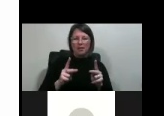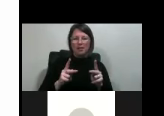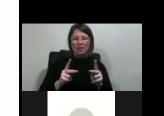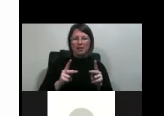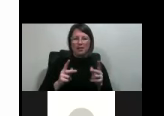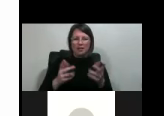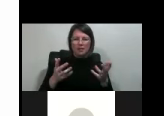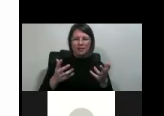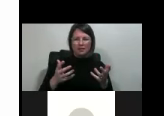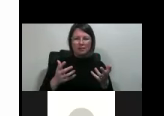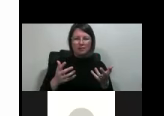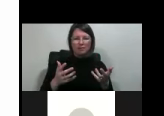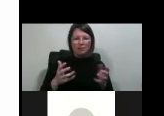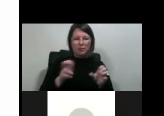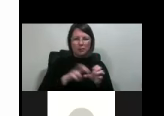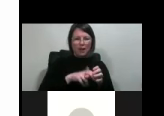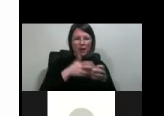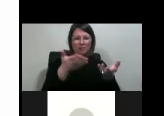ride.